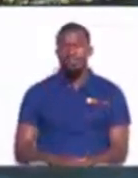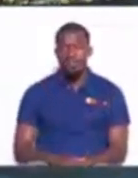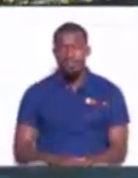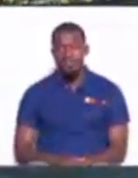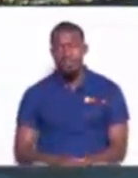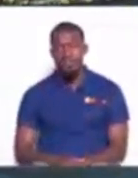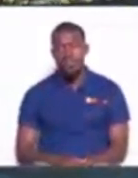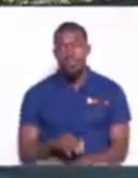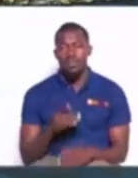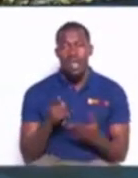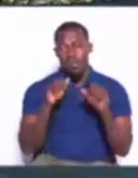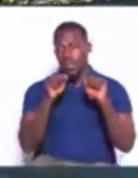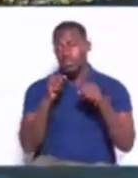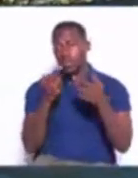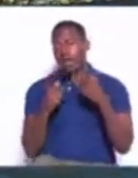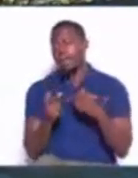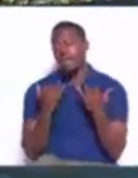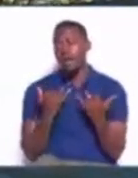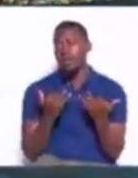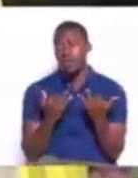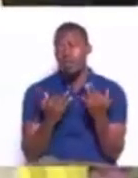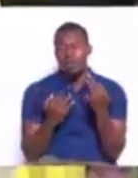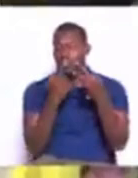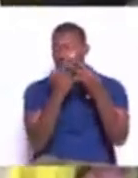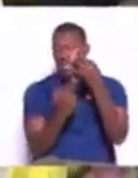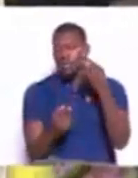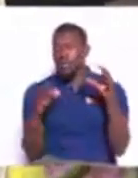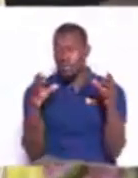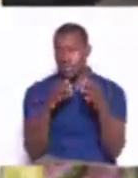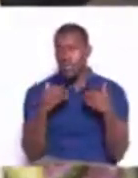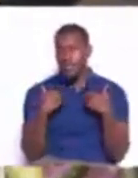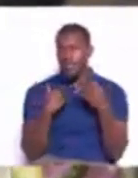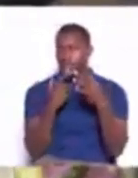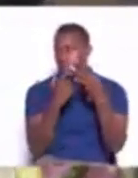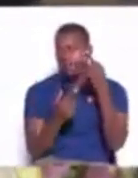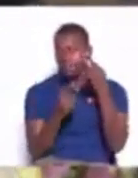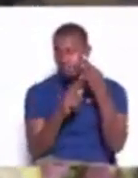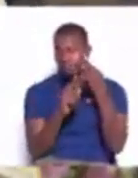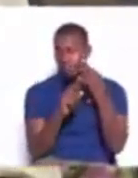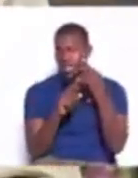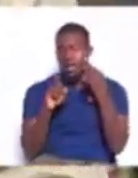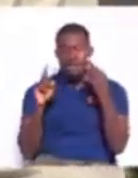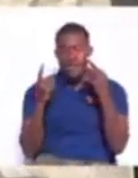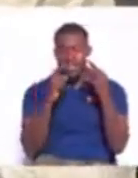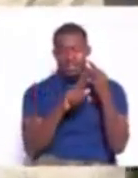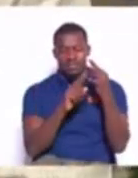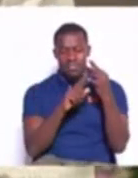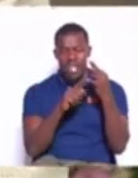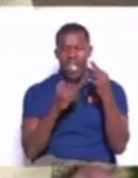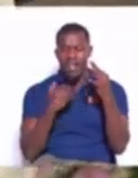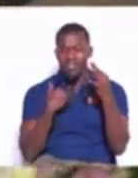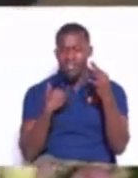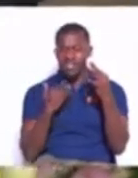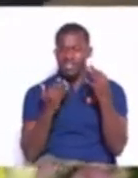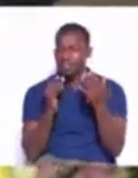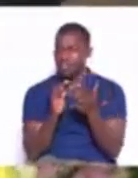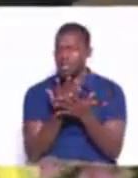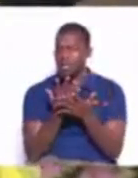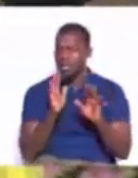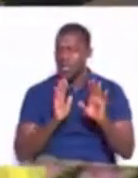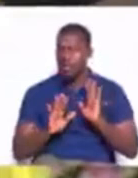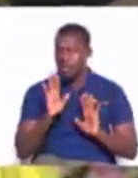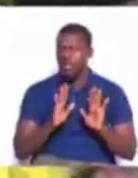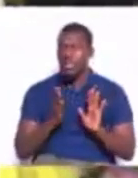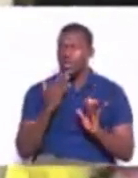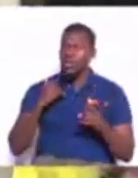Unaweza ukaja sasa makundi matatu. Kundi la kwanza unasema kuna mambo nataka niachilie kwa Yesu. Ili